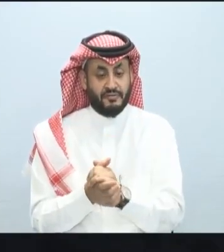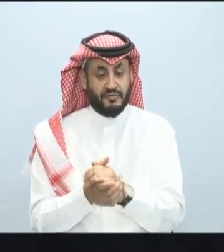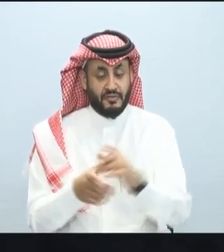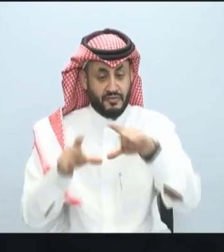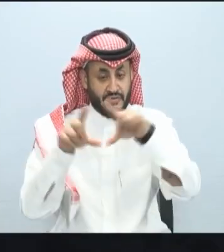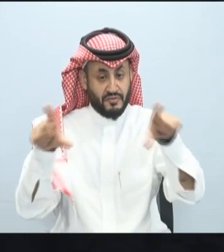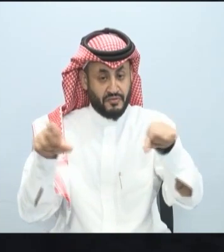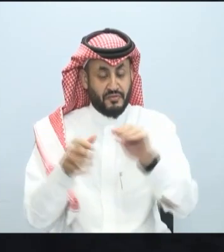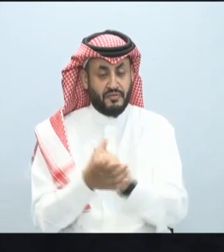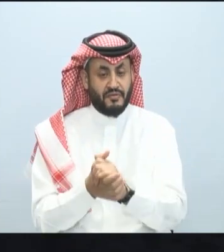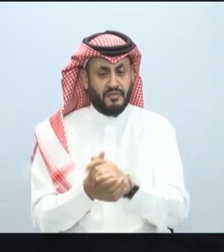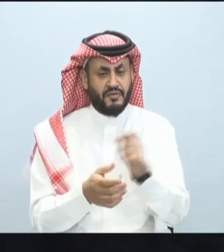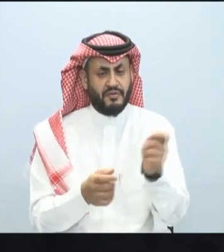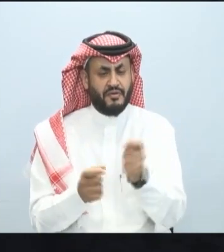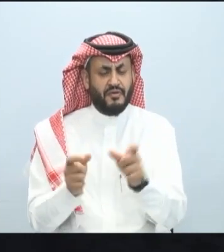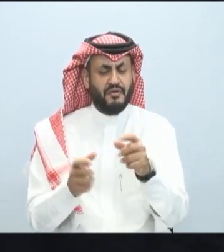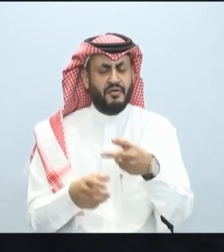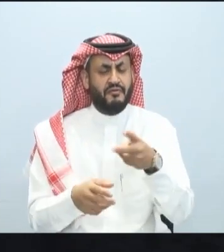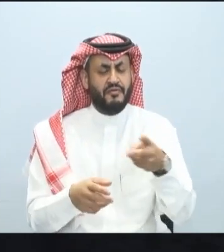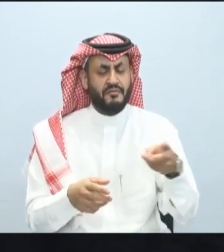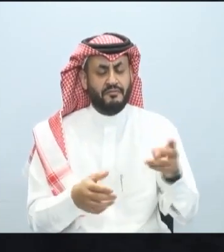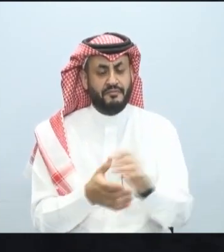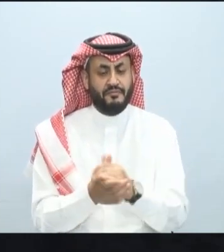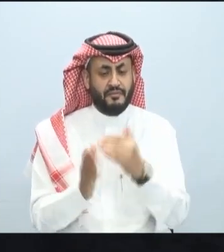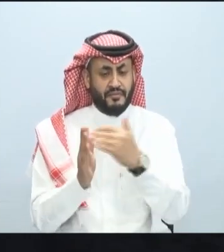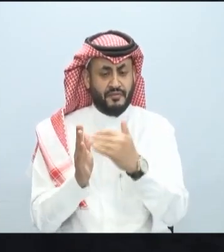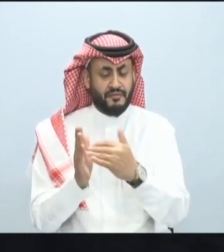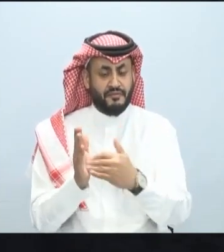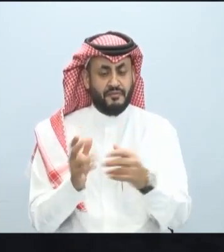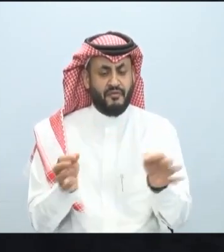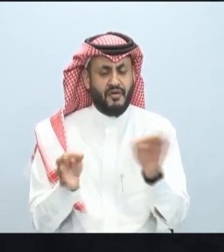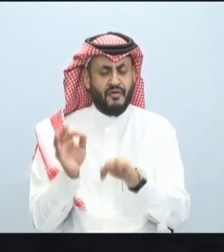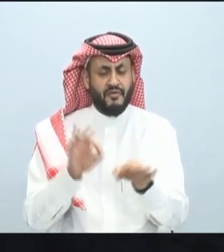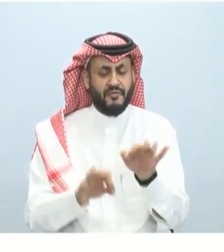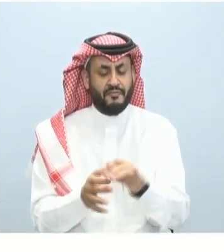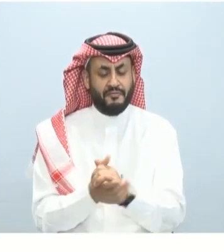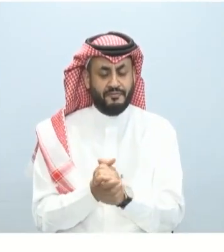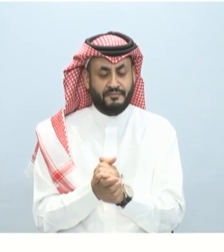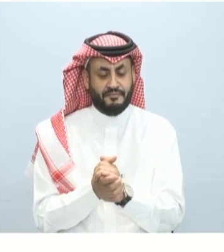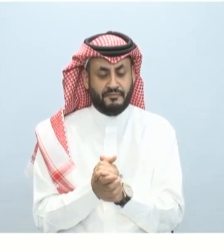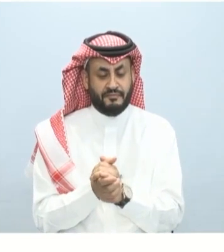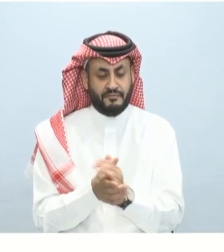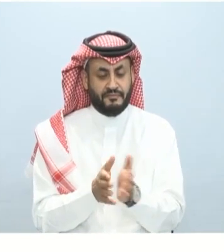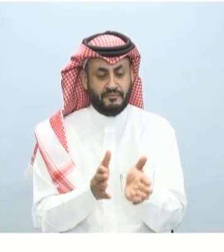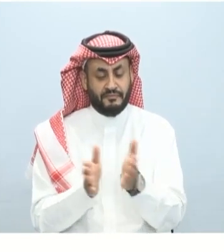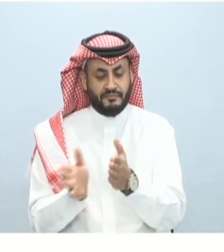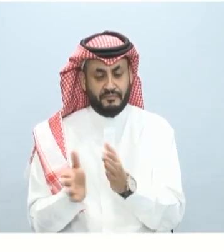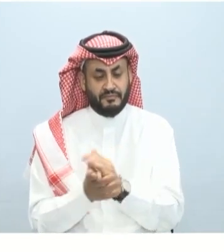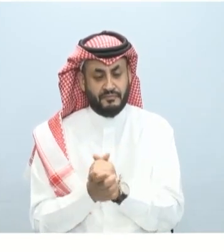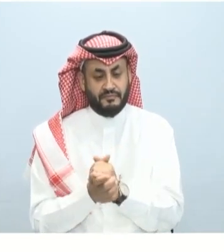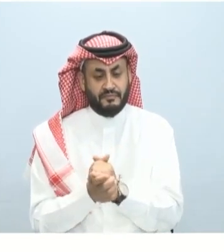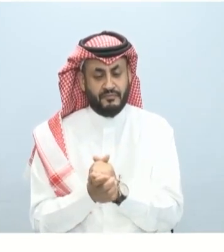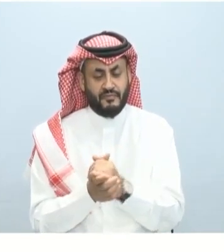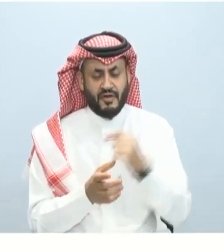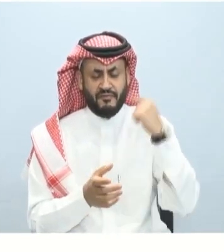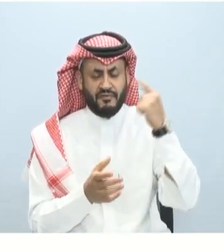I gave a title, I just wrote the different parts of my formula. Then after that, think